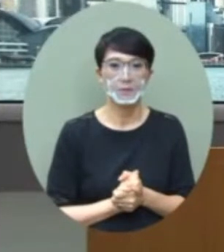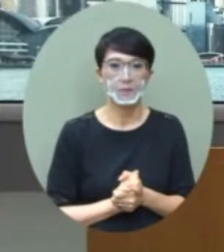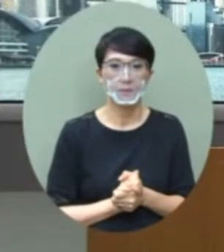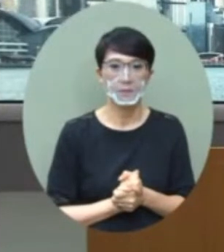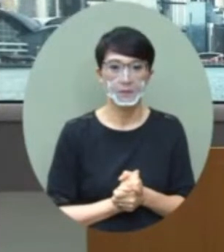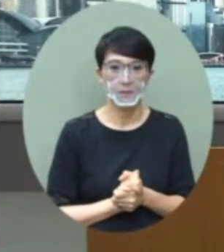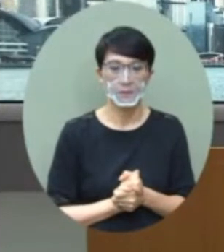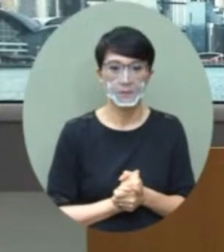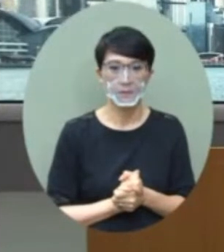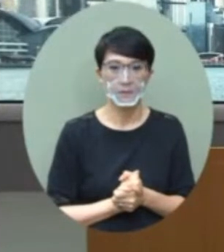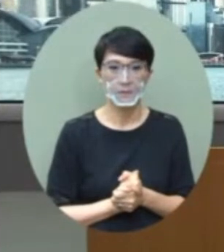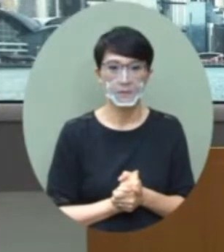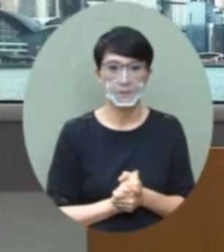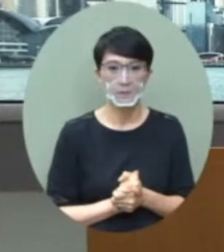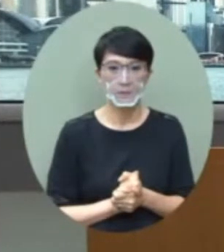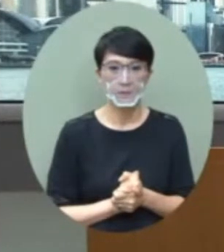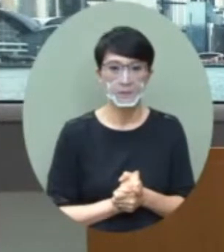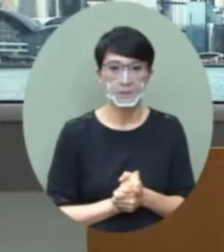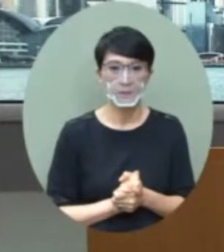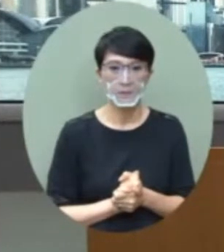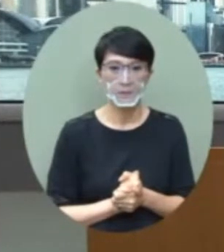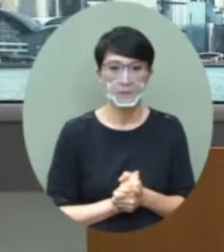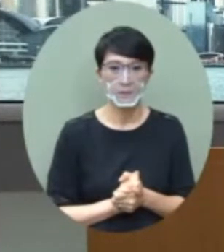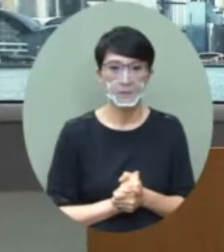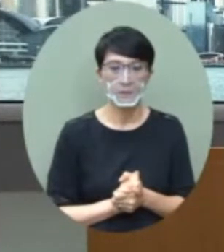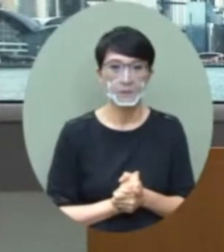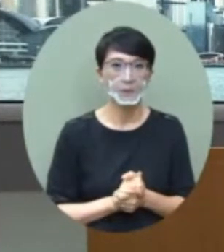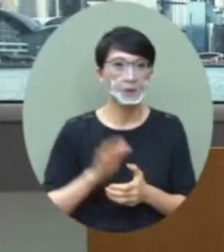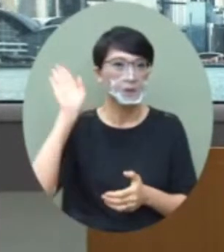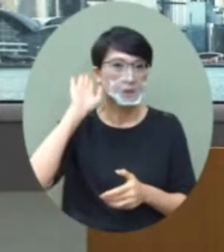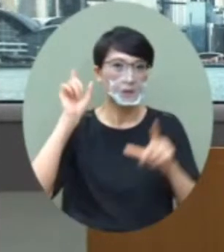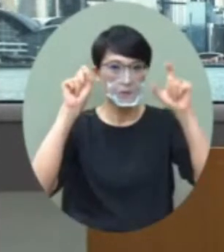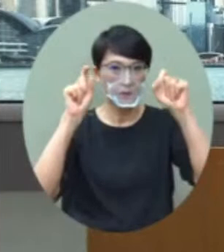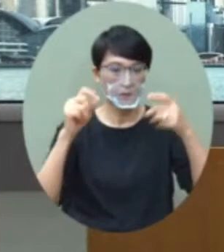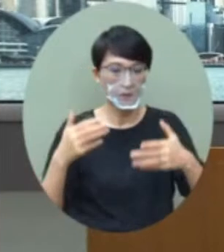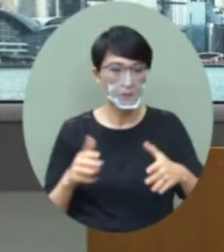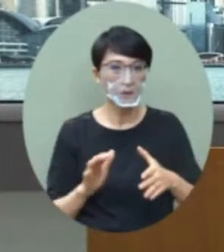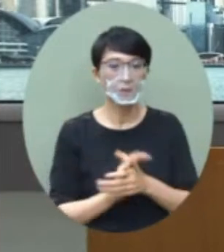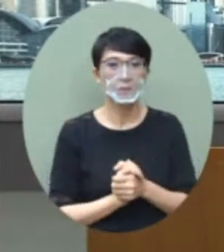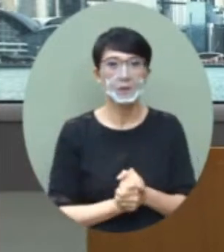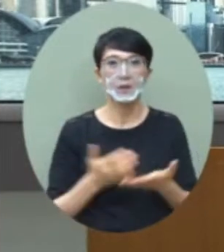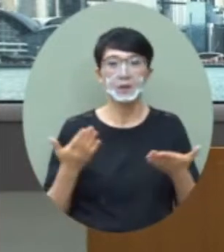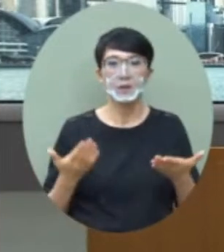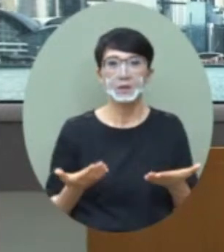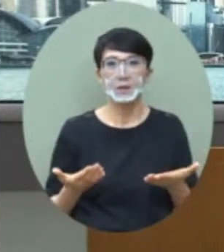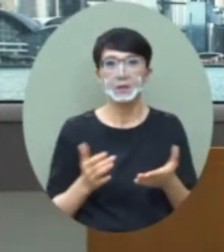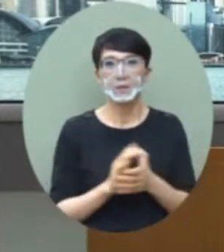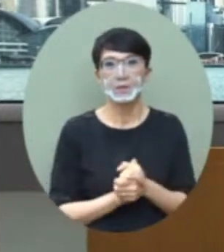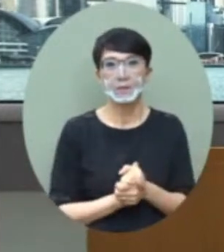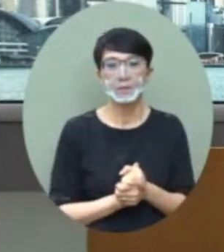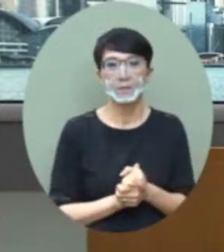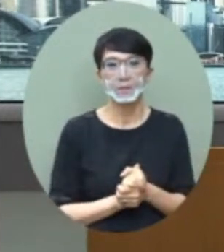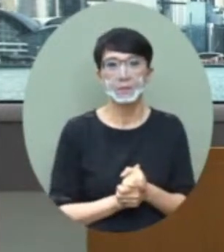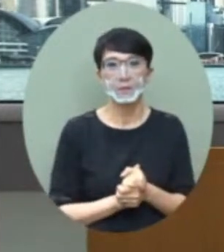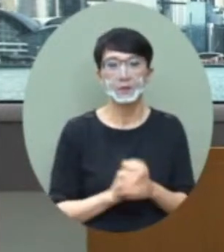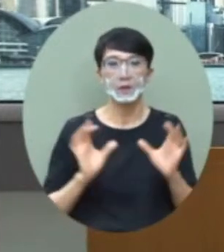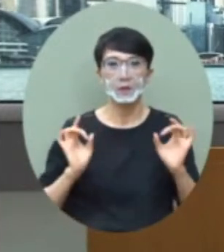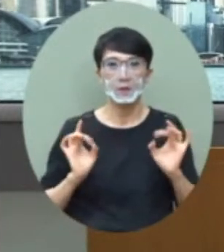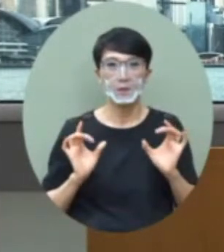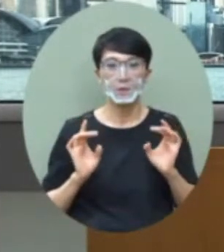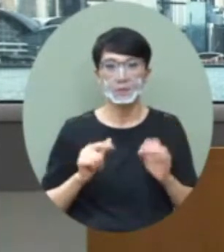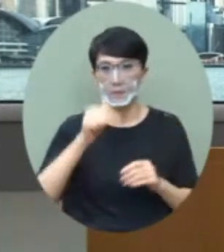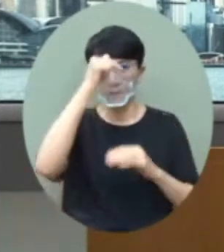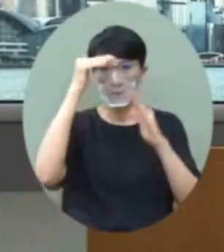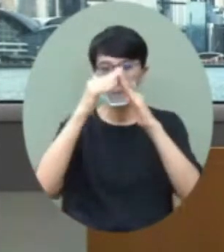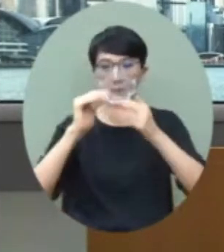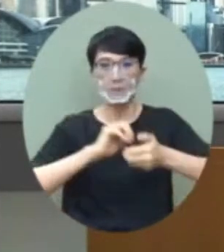the types of patients transferred. Initially, only non-COVID-19 patients were